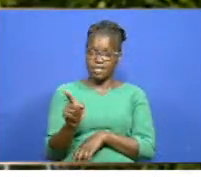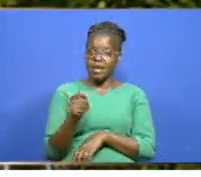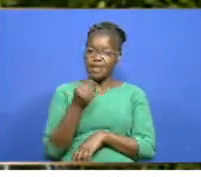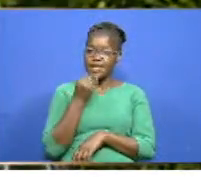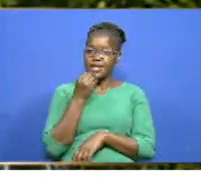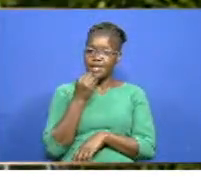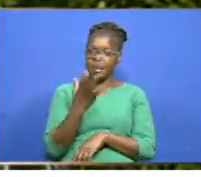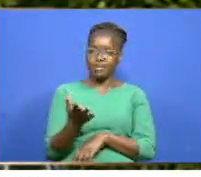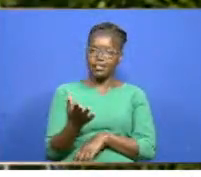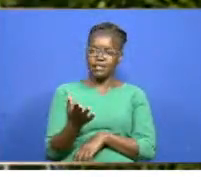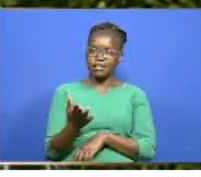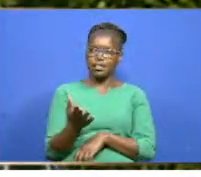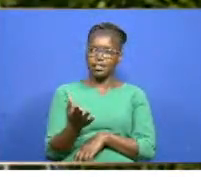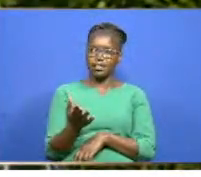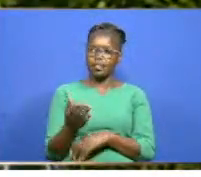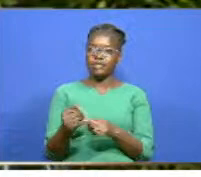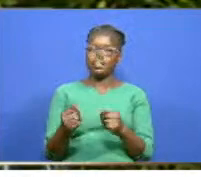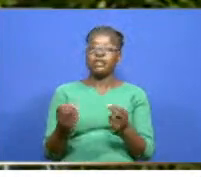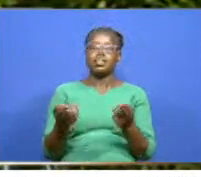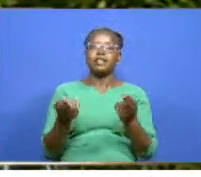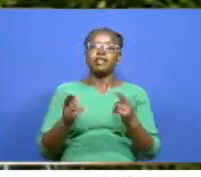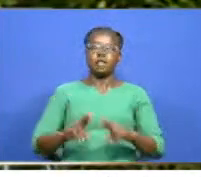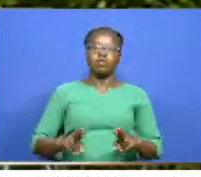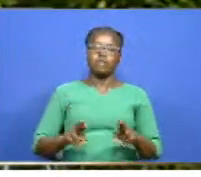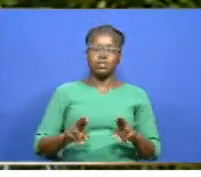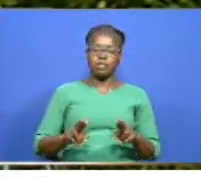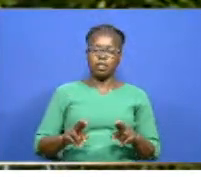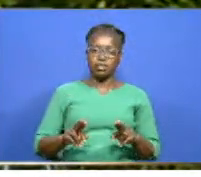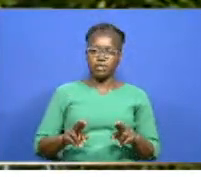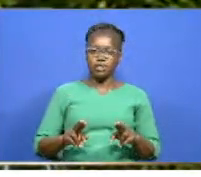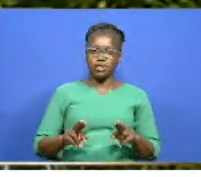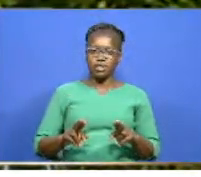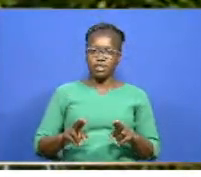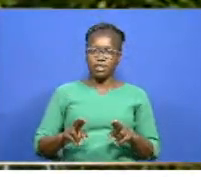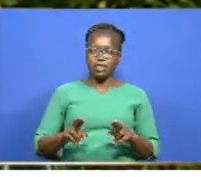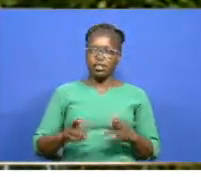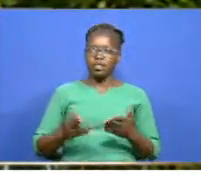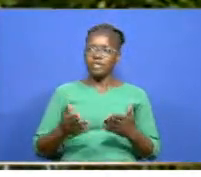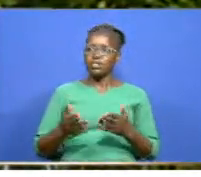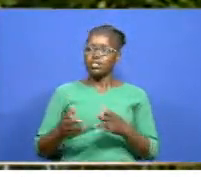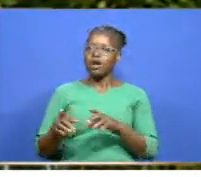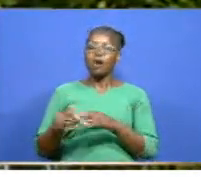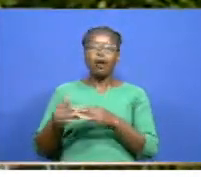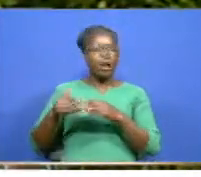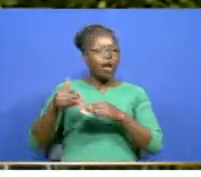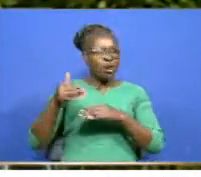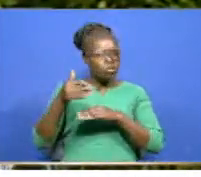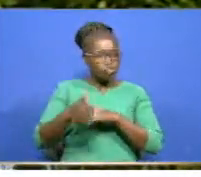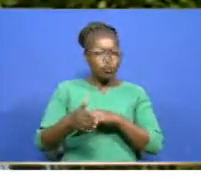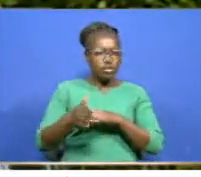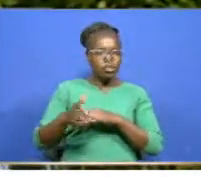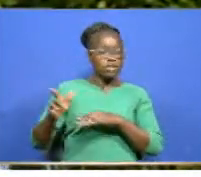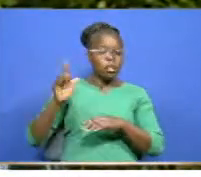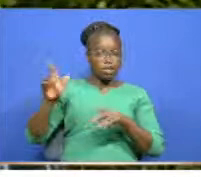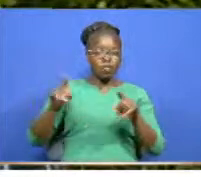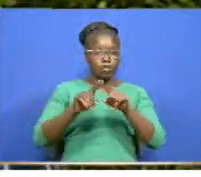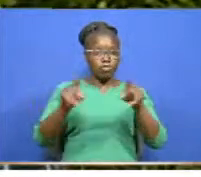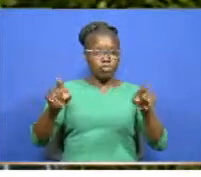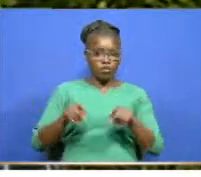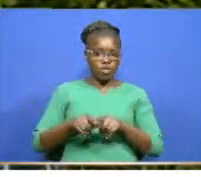nothing happens that is outside the legal framework of an electoral